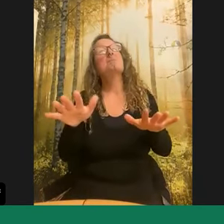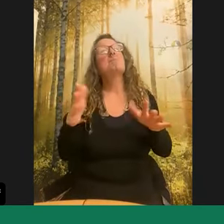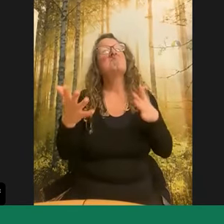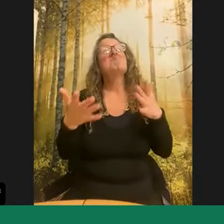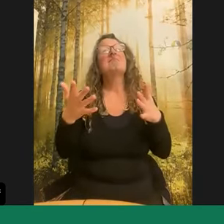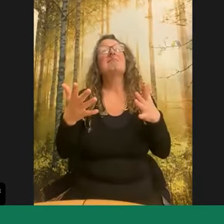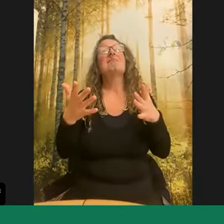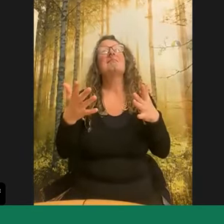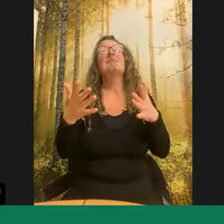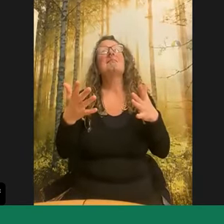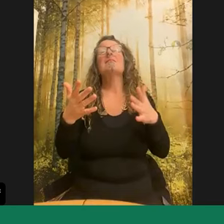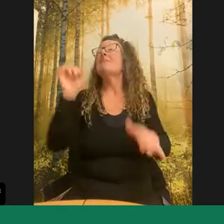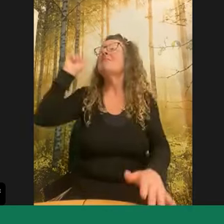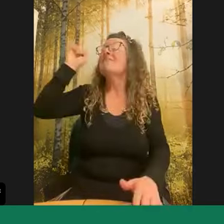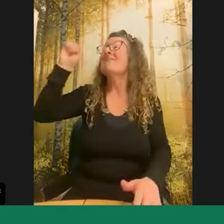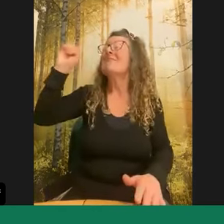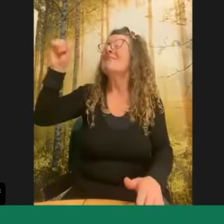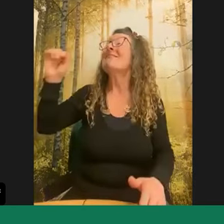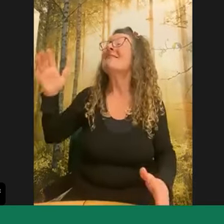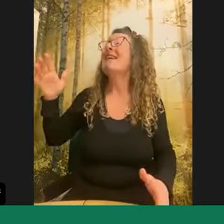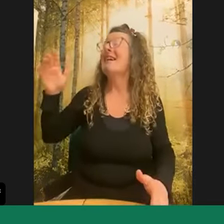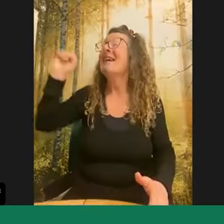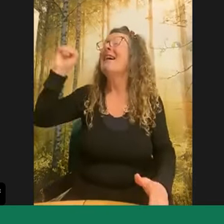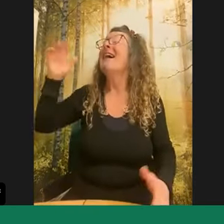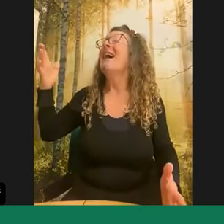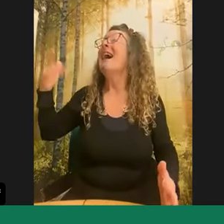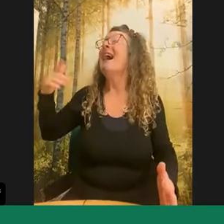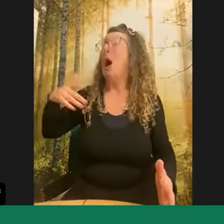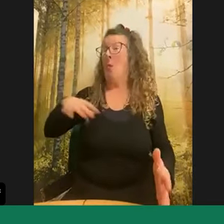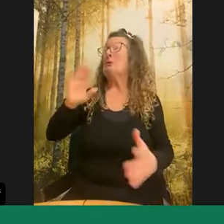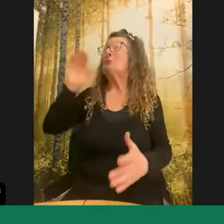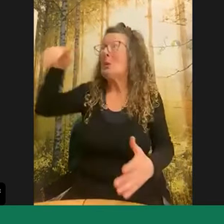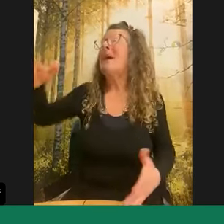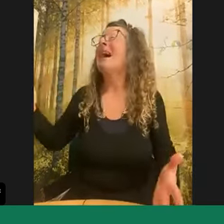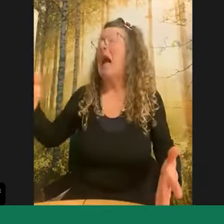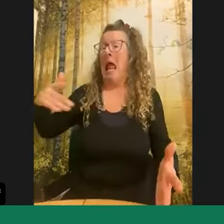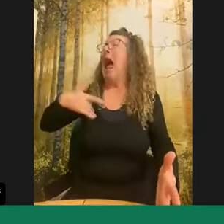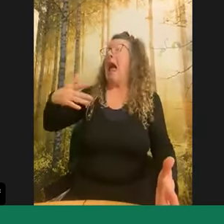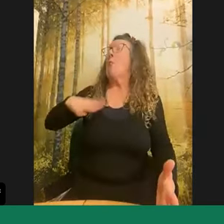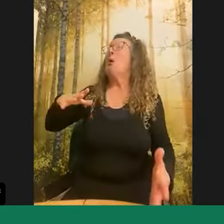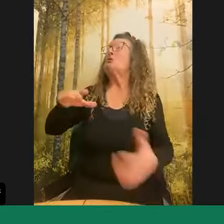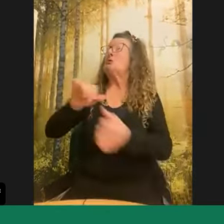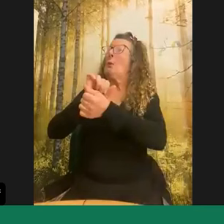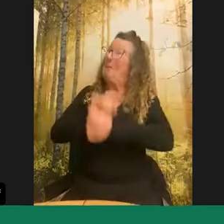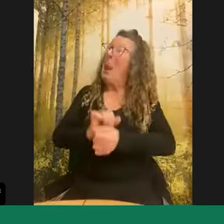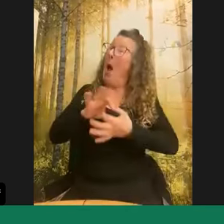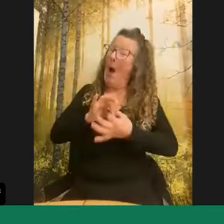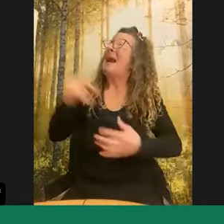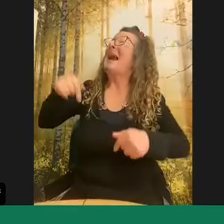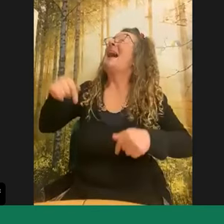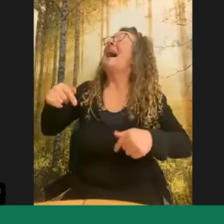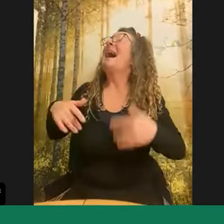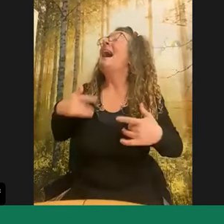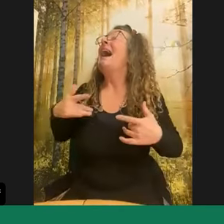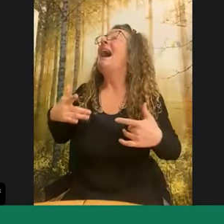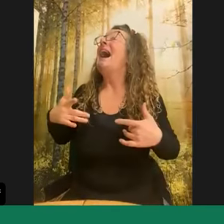asking to be let in, almost asking to belong, you know. And I think we've moved away from that now. And luckily we've moved